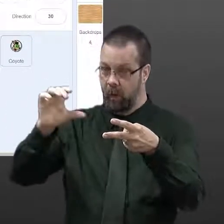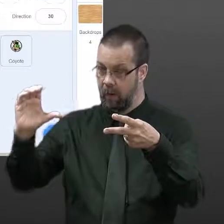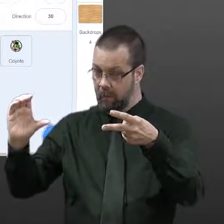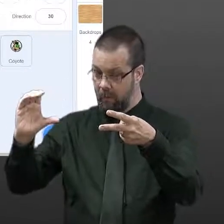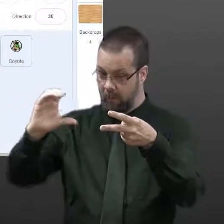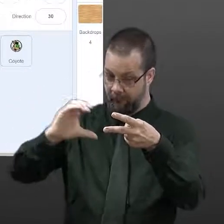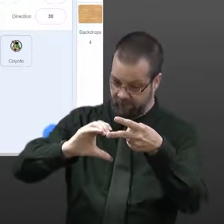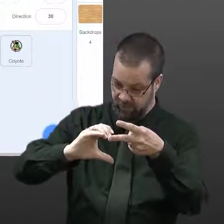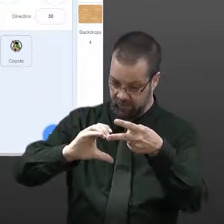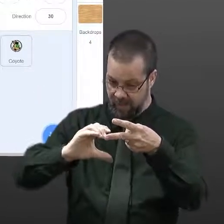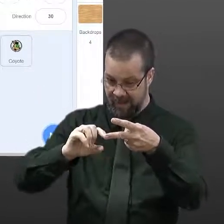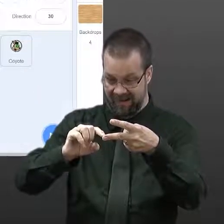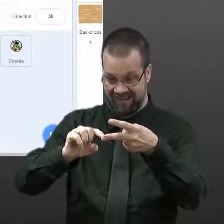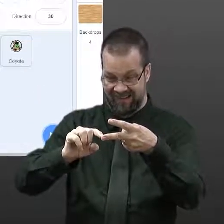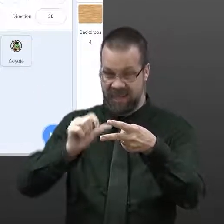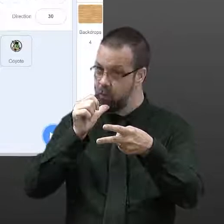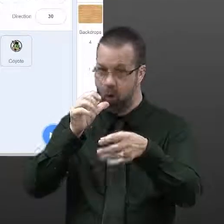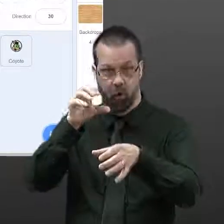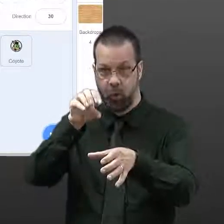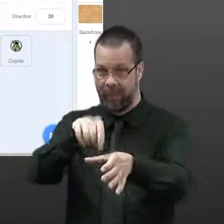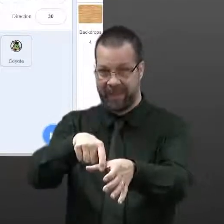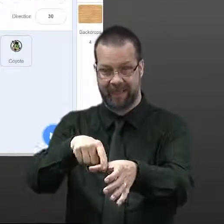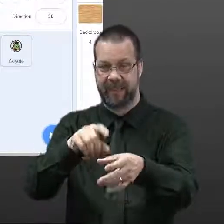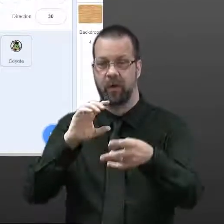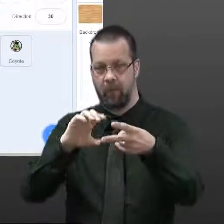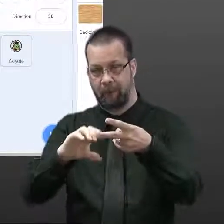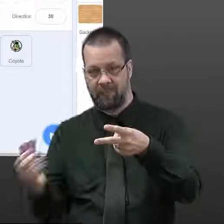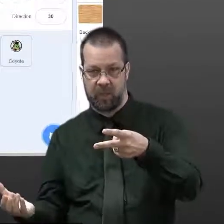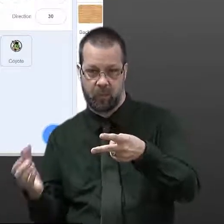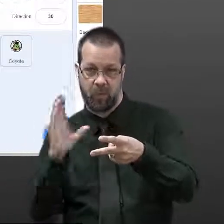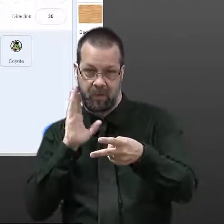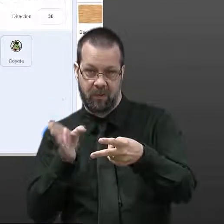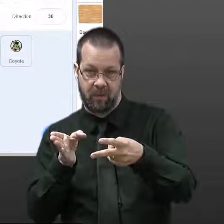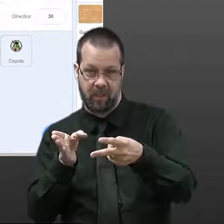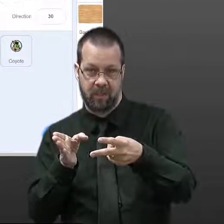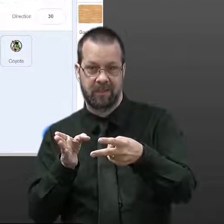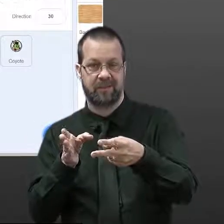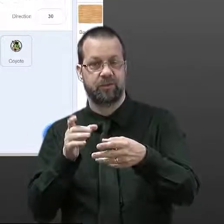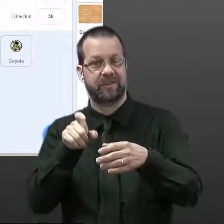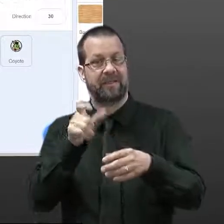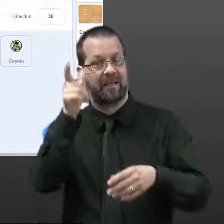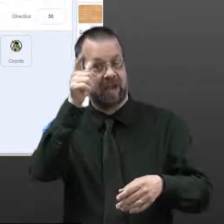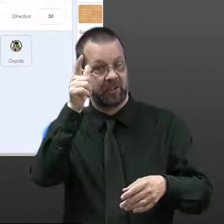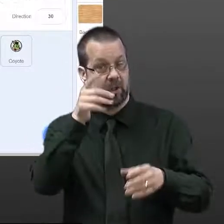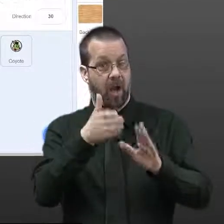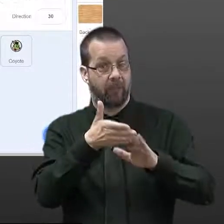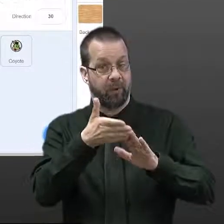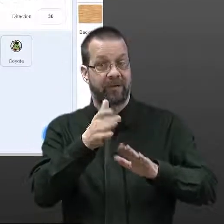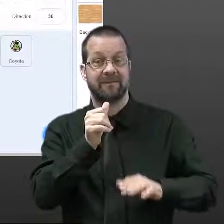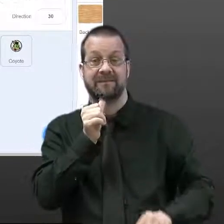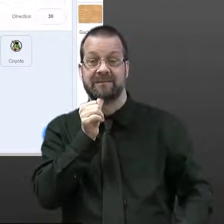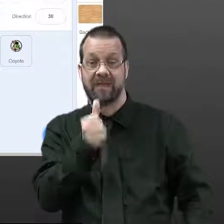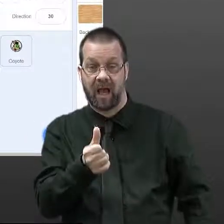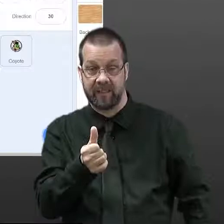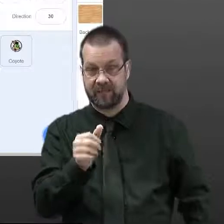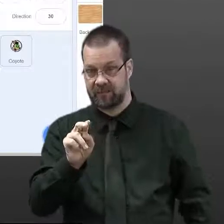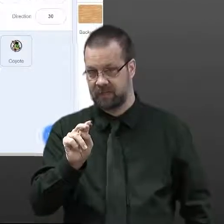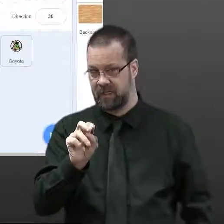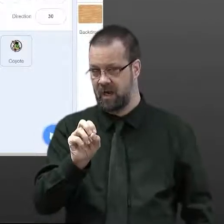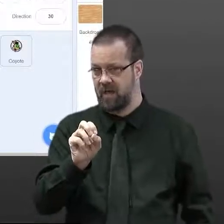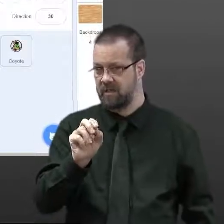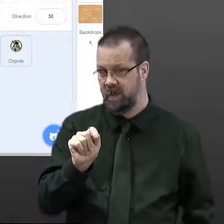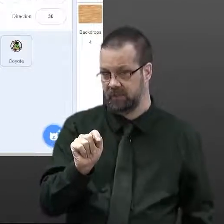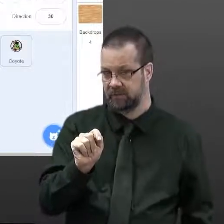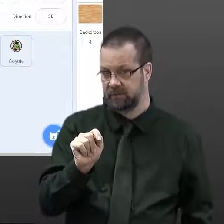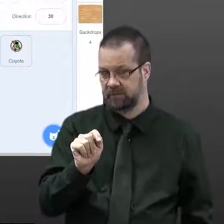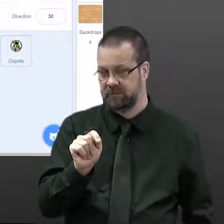the bottom of the rim, it's not going to go in. So we need another logical operator, not,